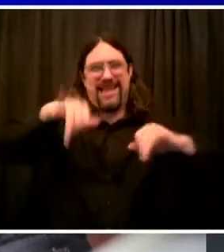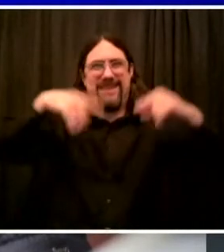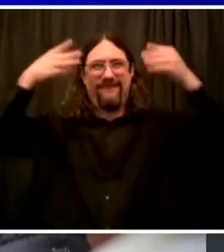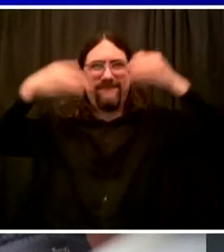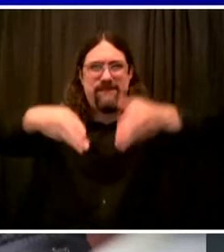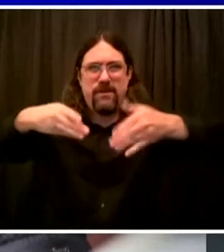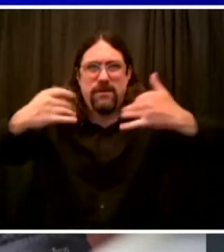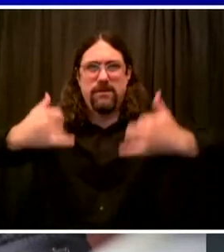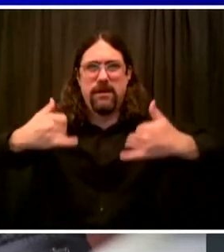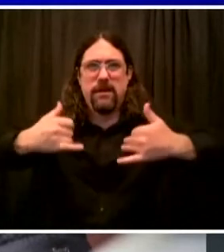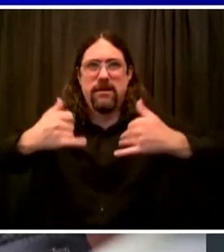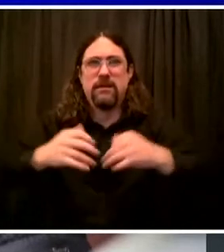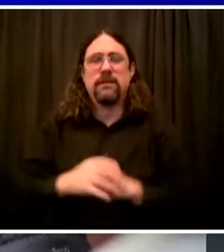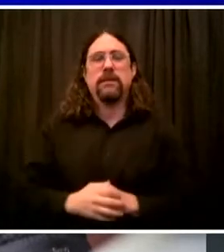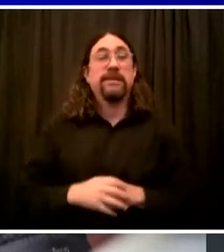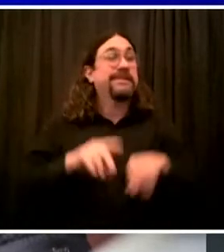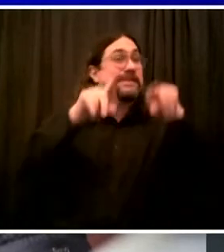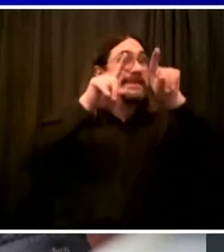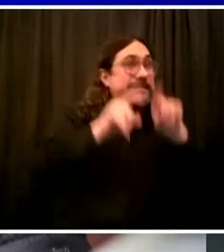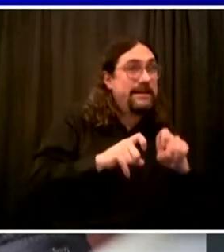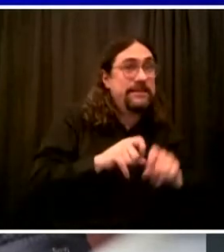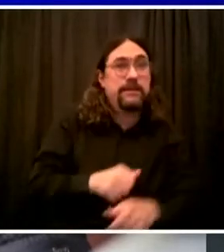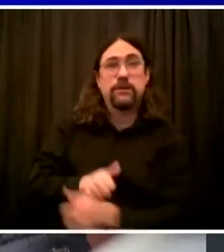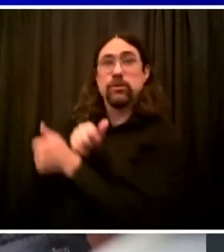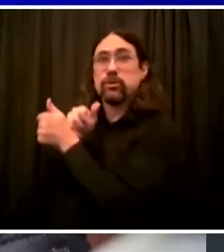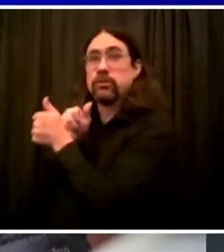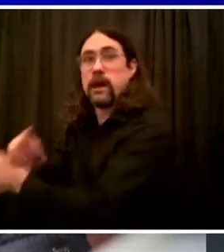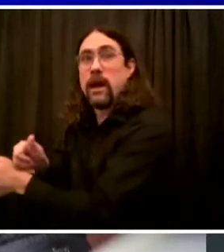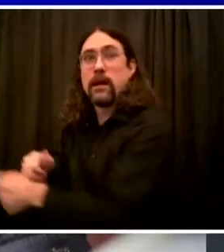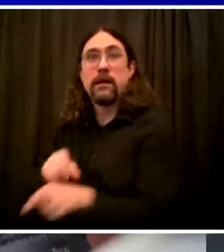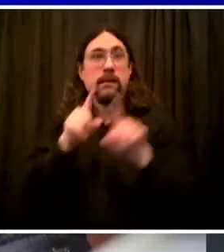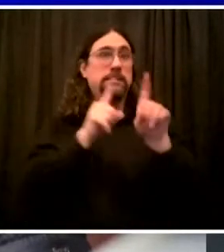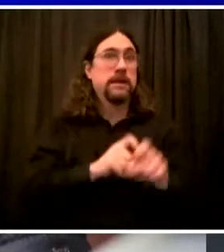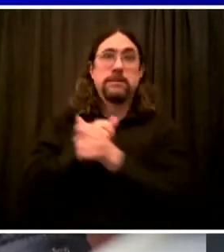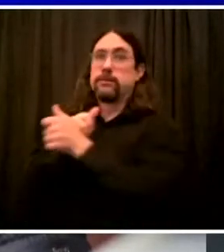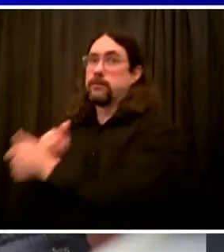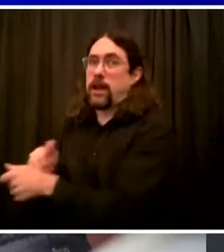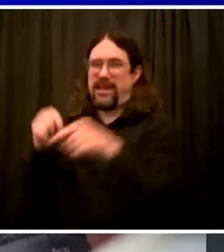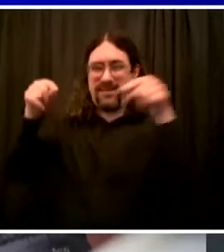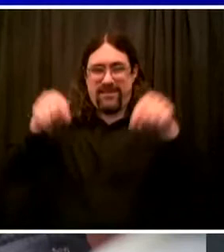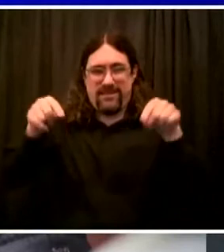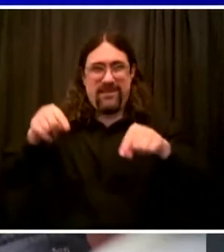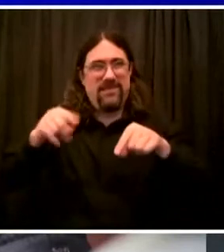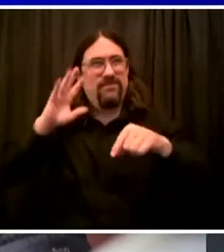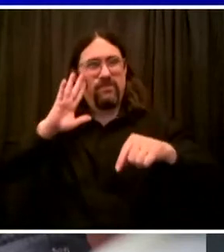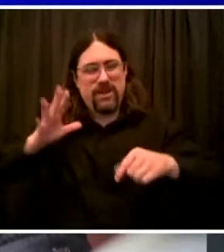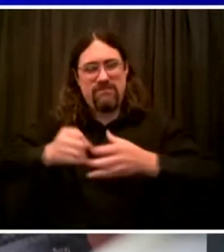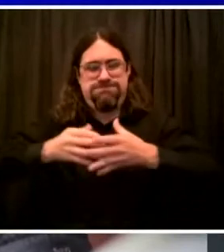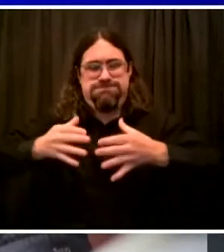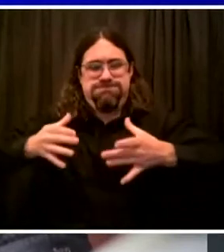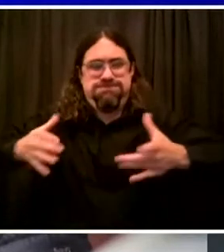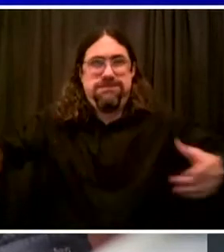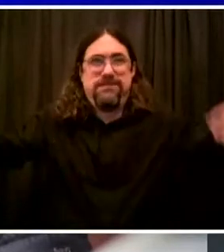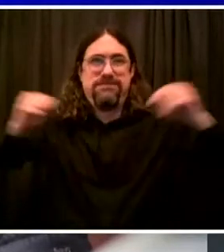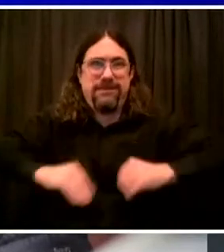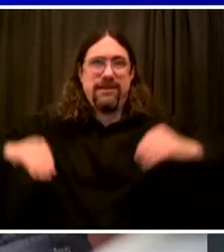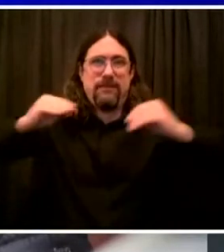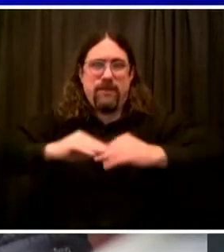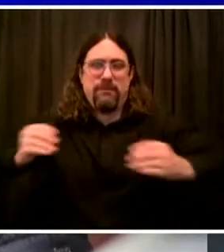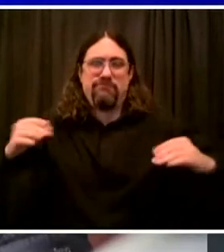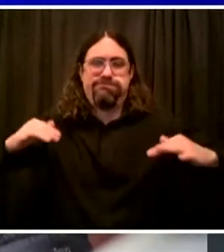to, we're going to keep building it out. We'll hire as many people as we need. We'll go as far as we need. The only limitation we face is the amount of